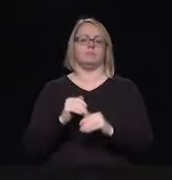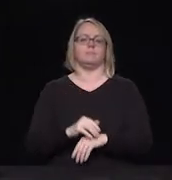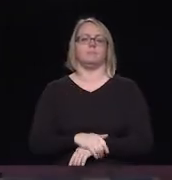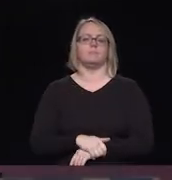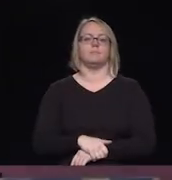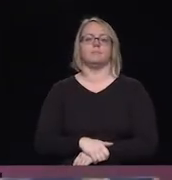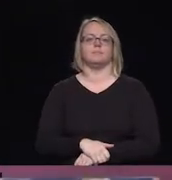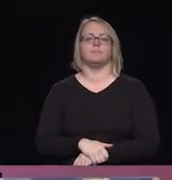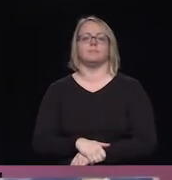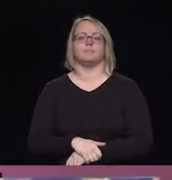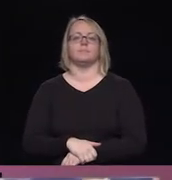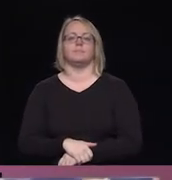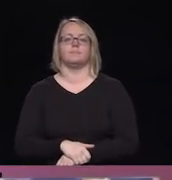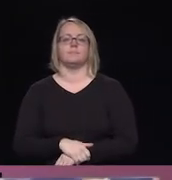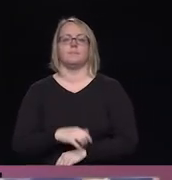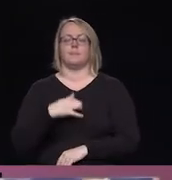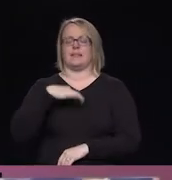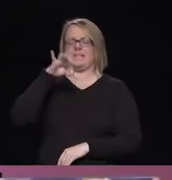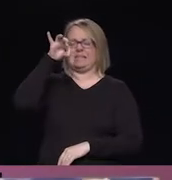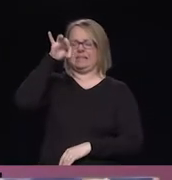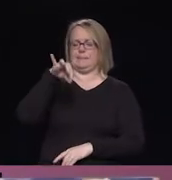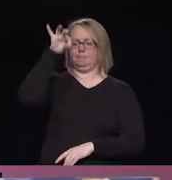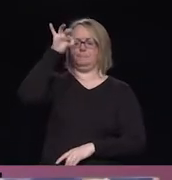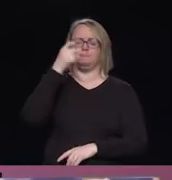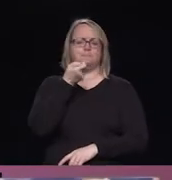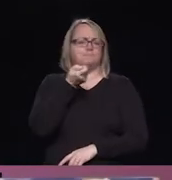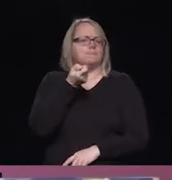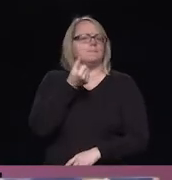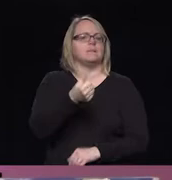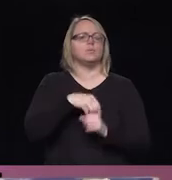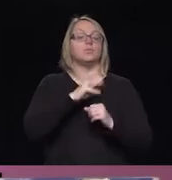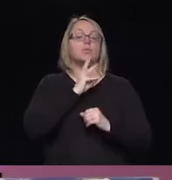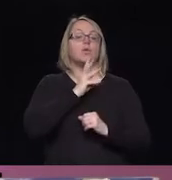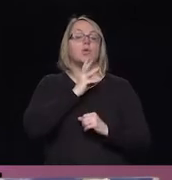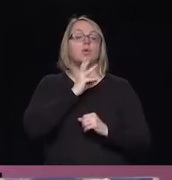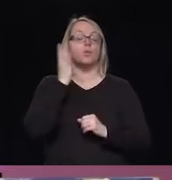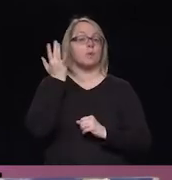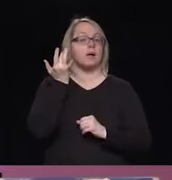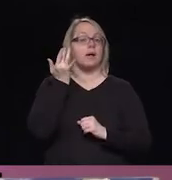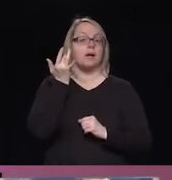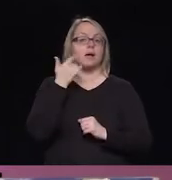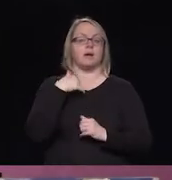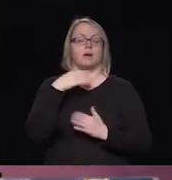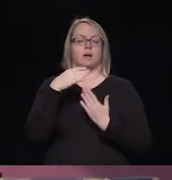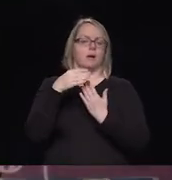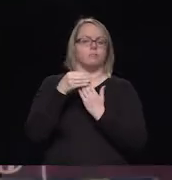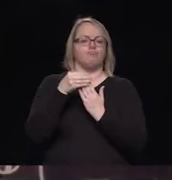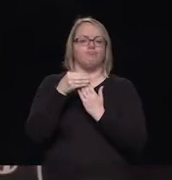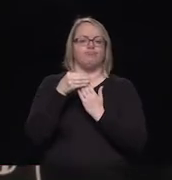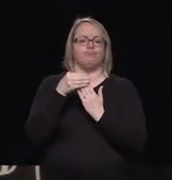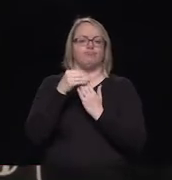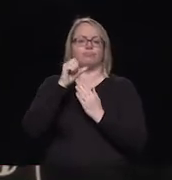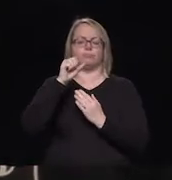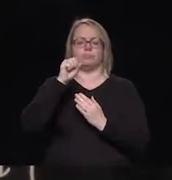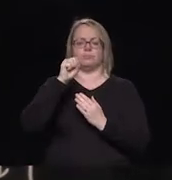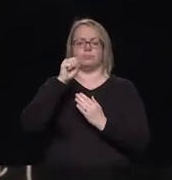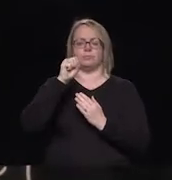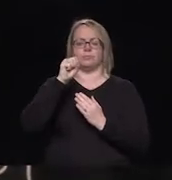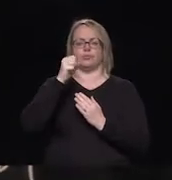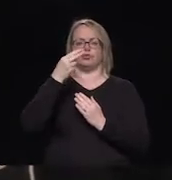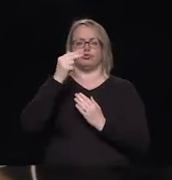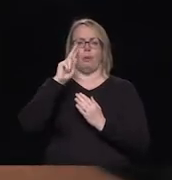I'm going to dip it into water just to tip and I'm going to pinch it. This is a little bit different than what we do.